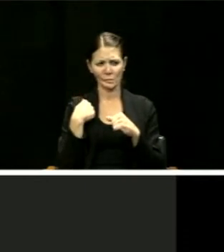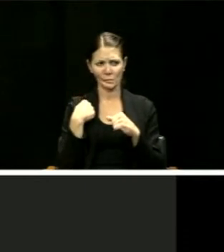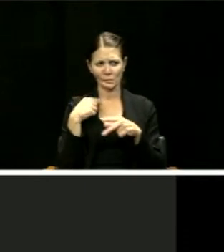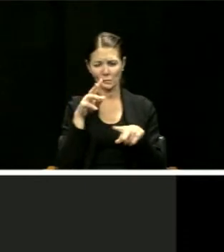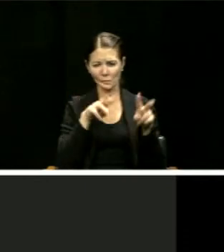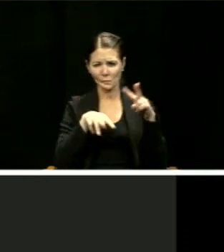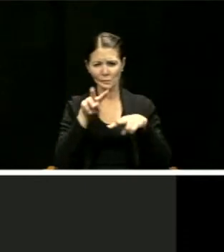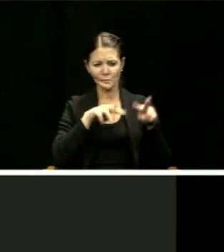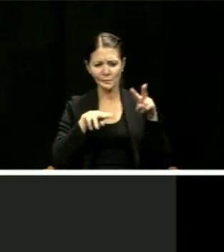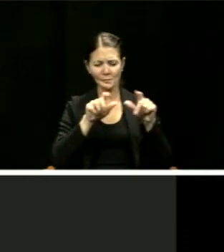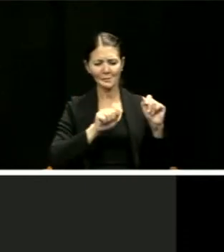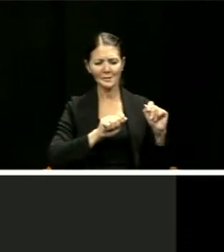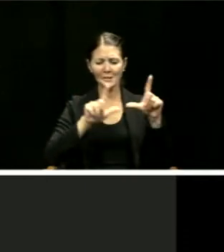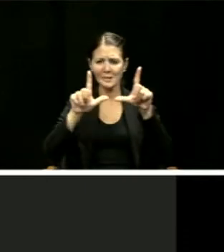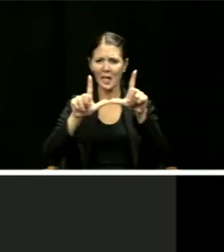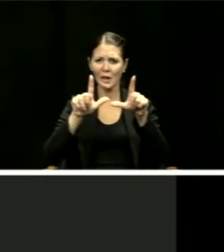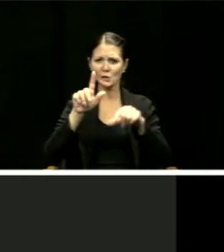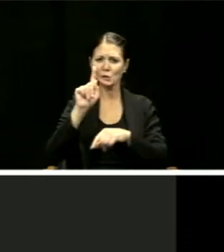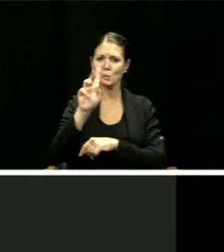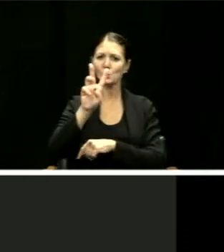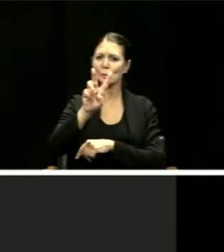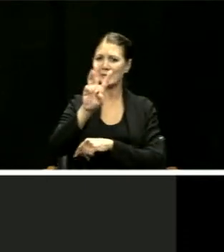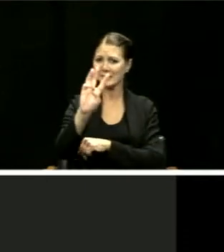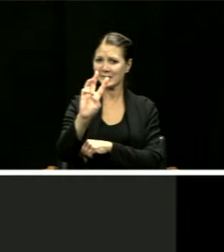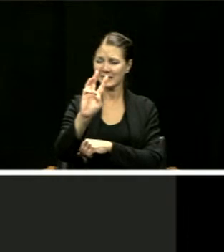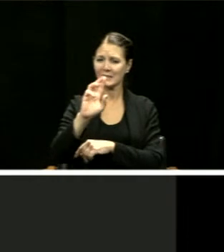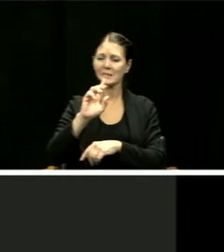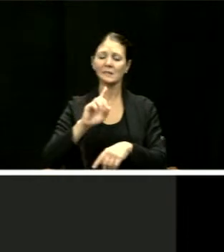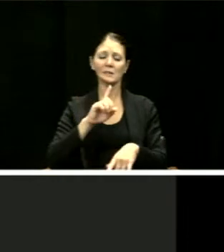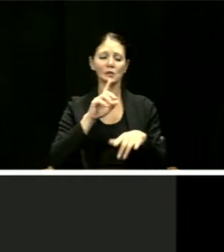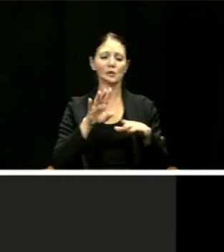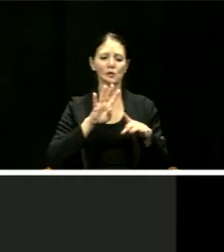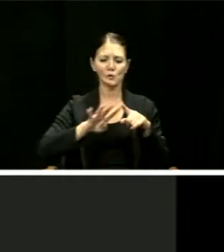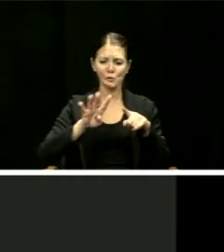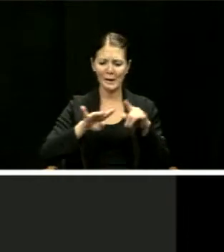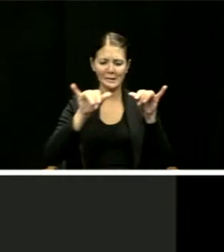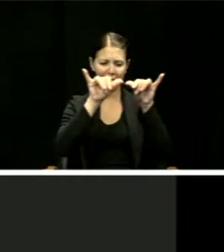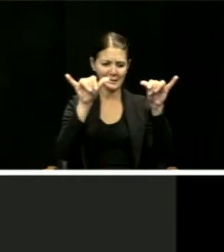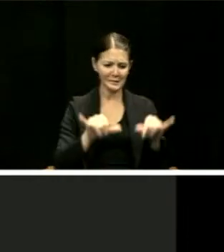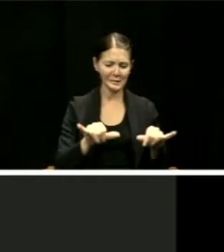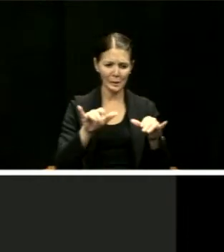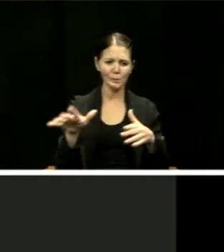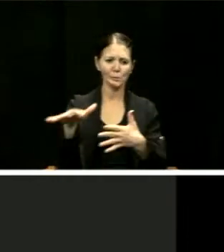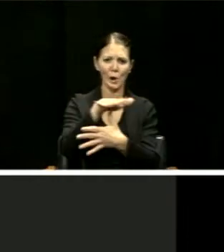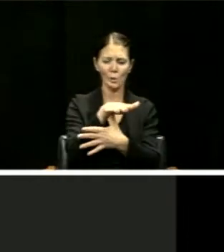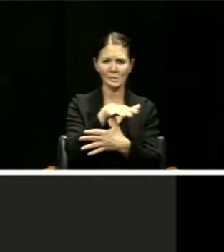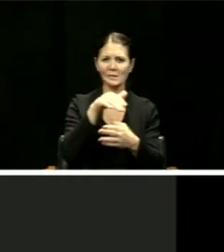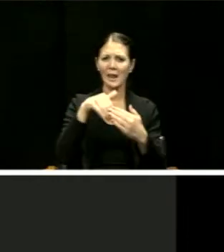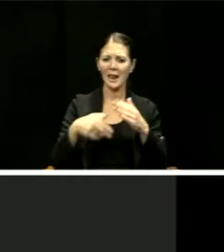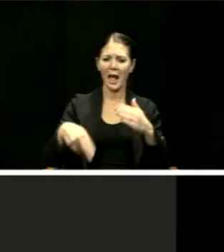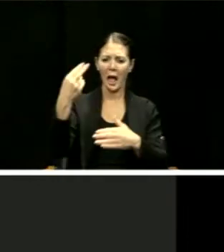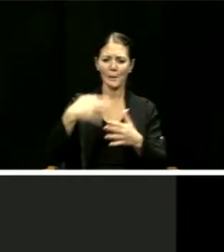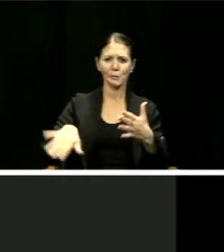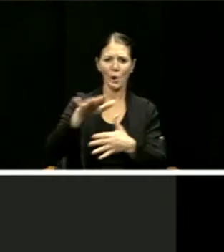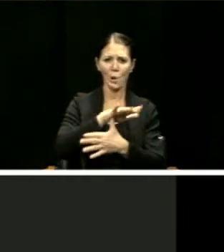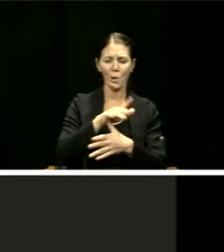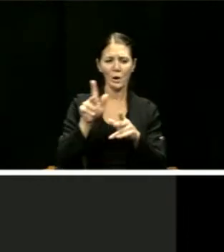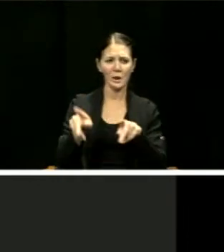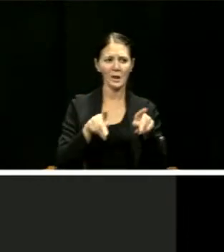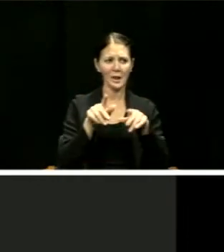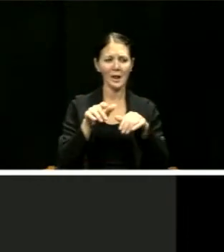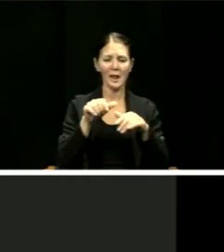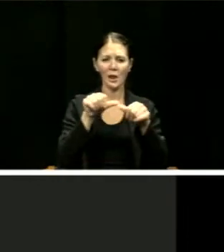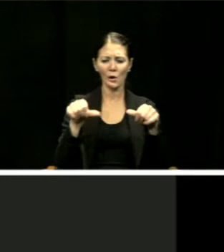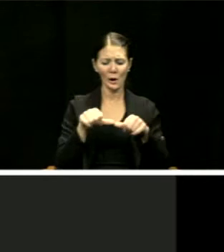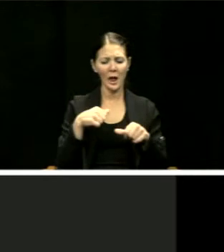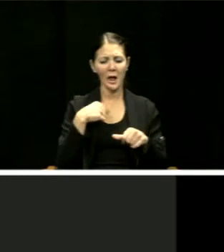slide 26, where it talks about drainage system prioritization in the high priority area. It mentions areas with